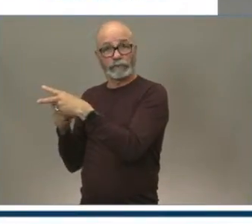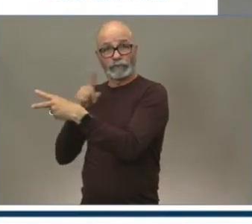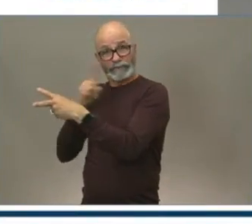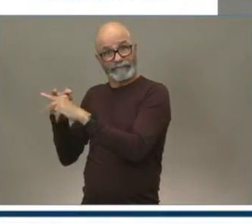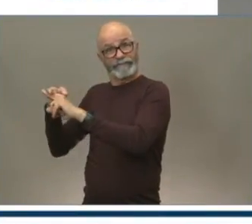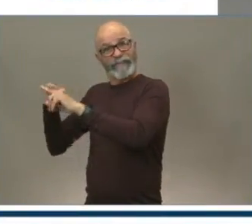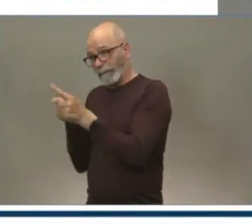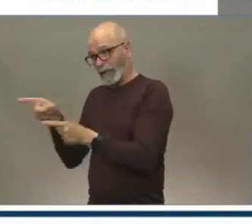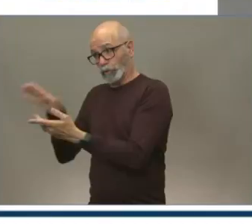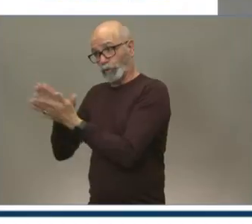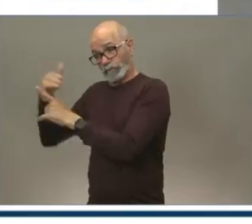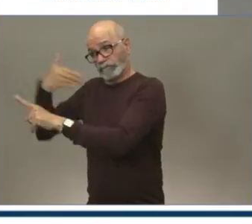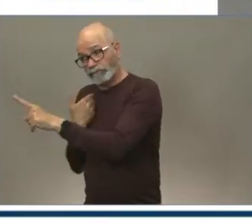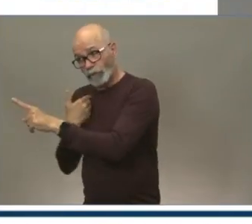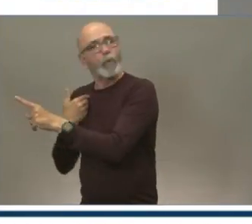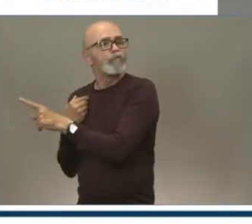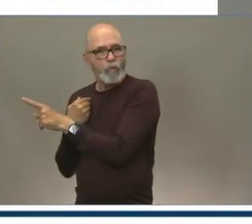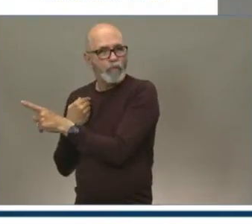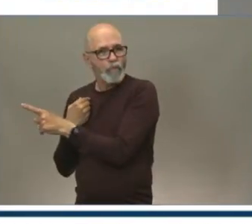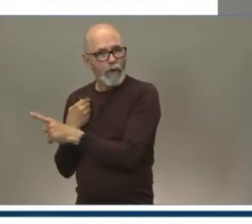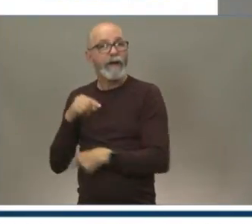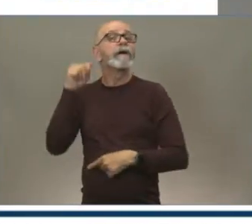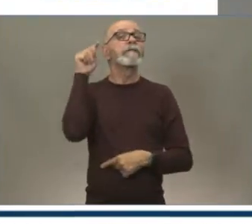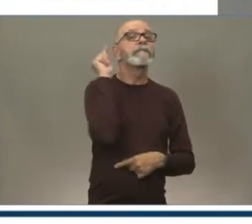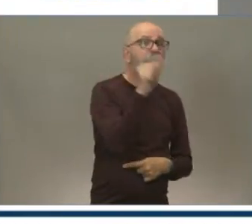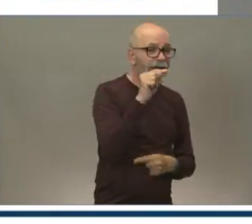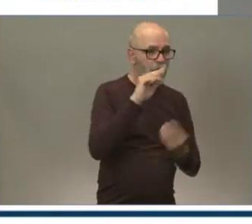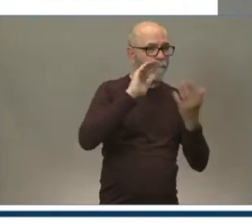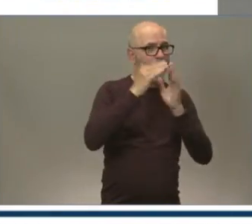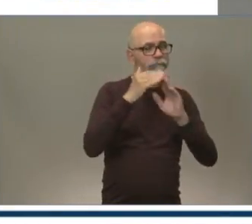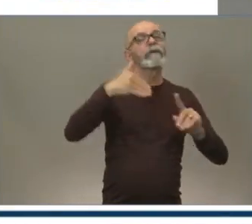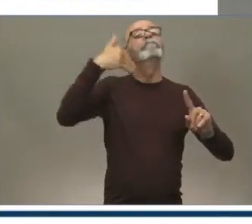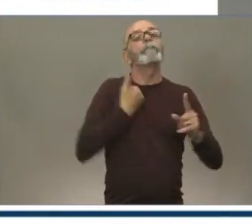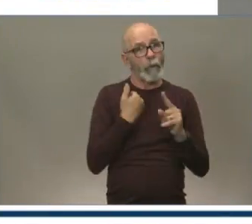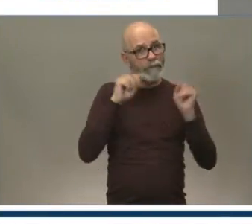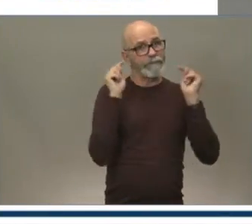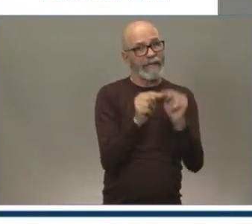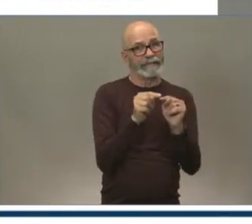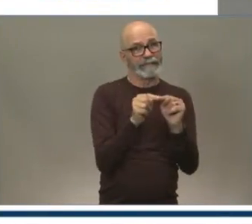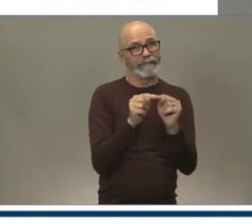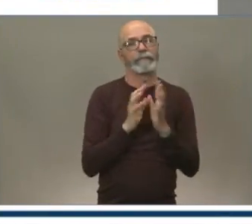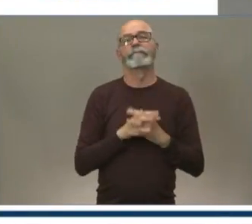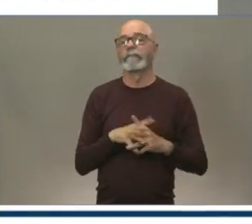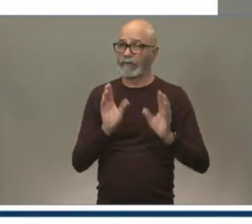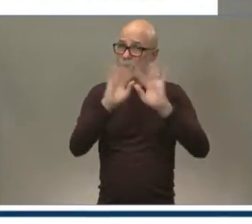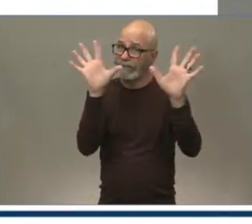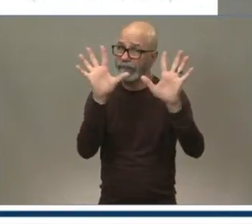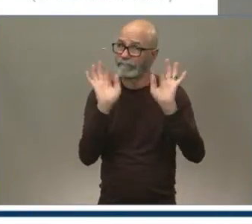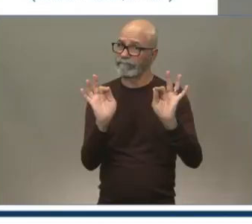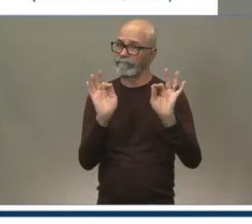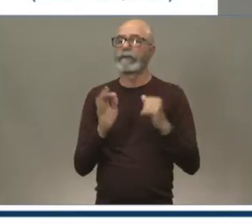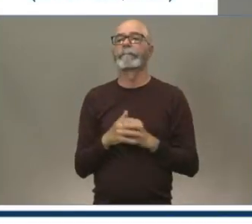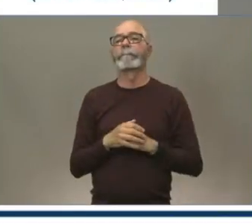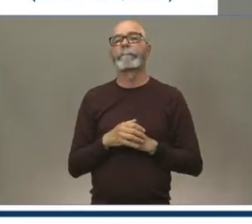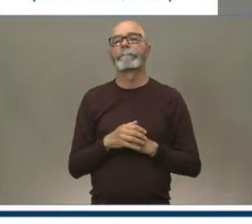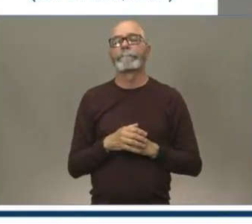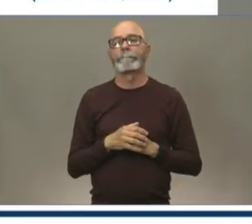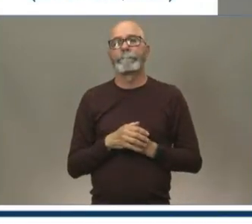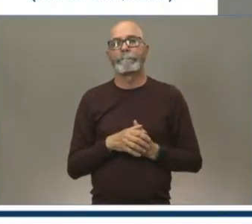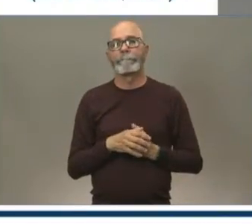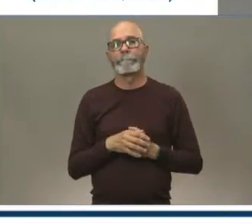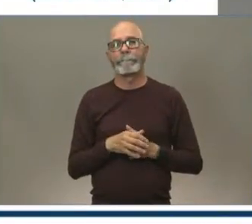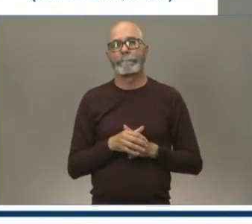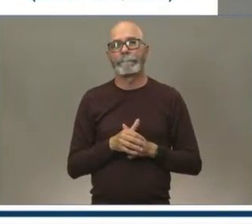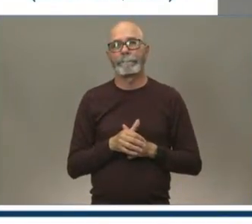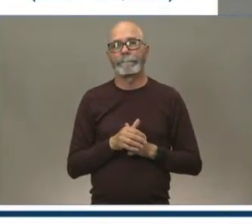schools, so that's not an outbreak. I just want to make that clear. Yeah, there was an event back, that triggered much